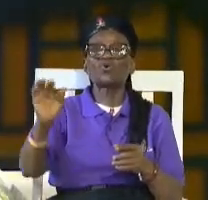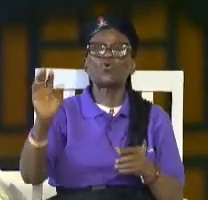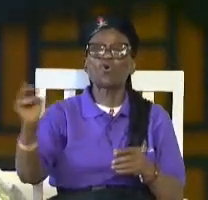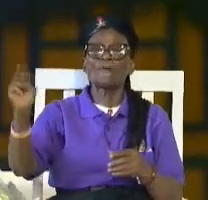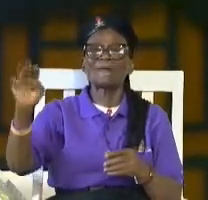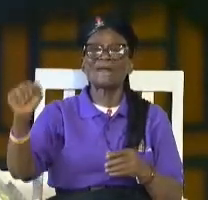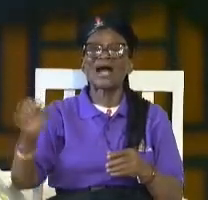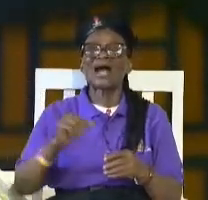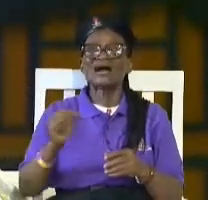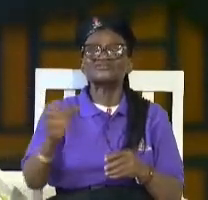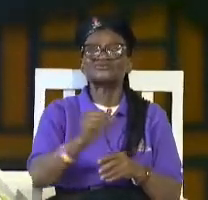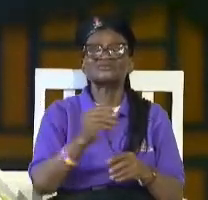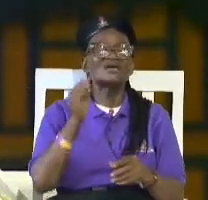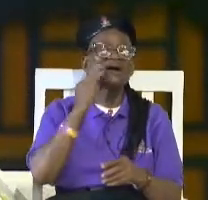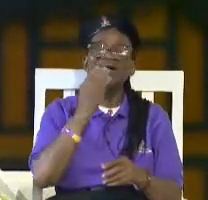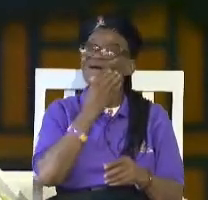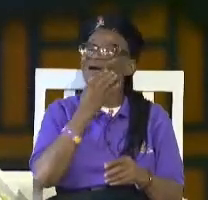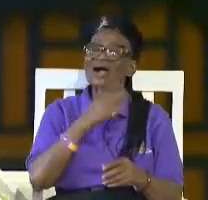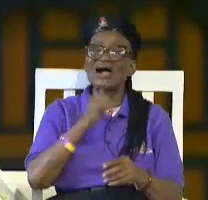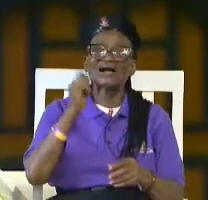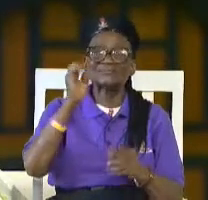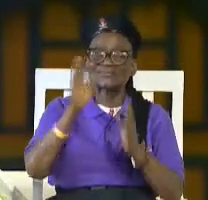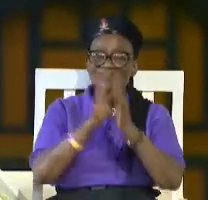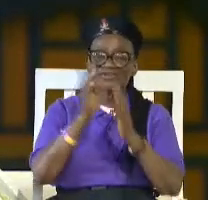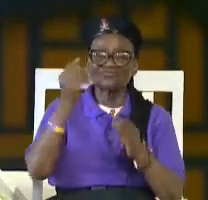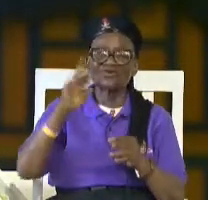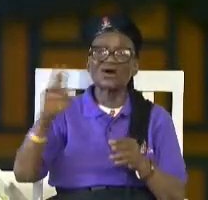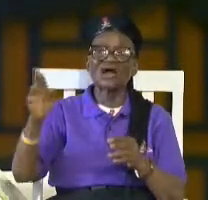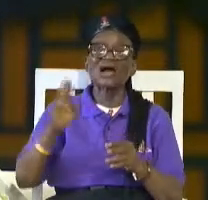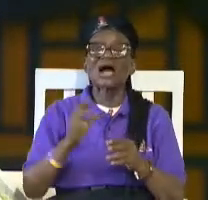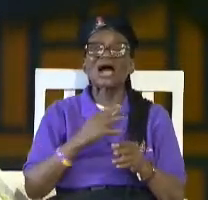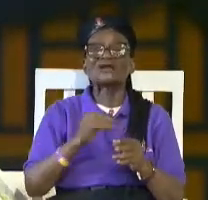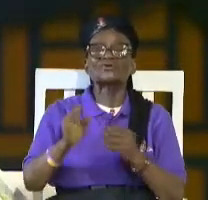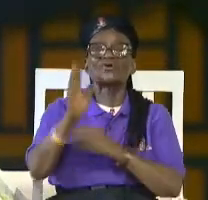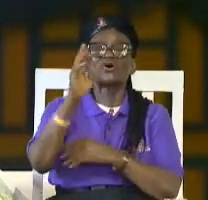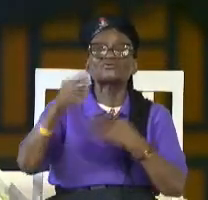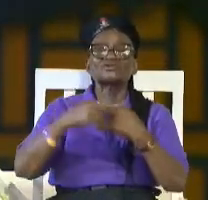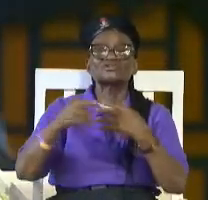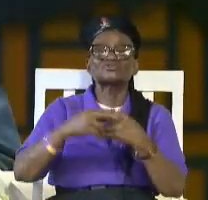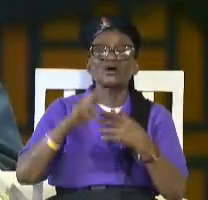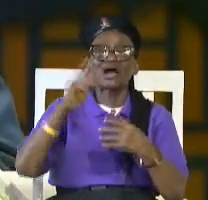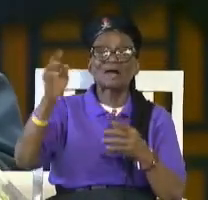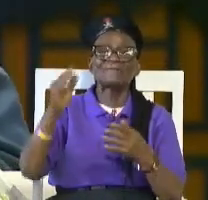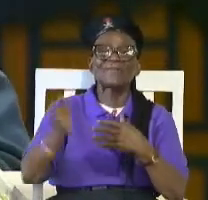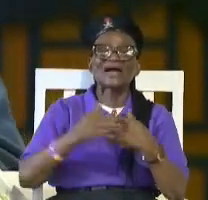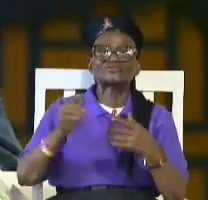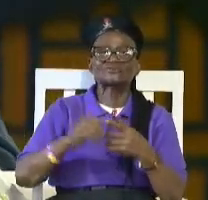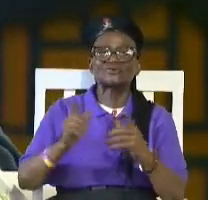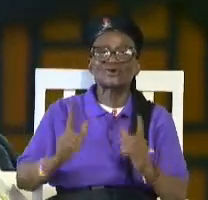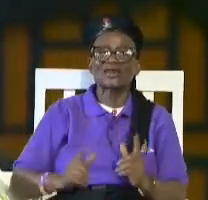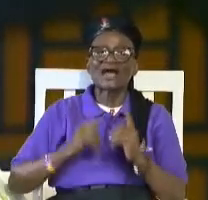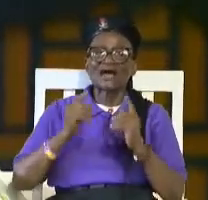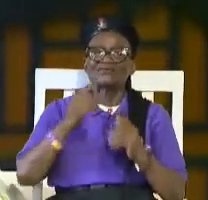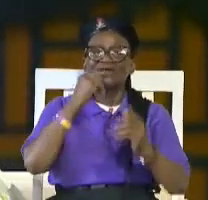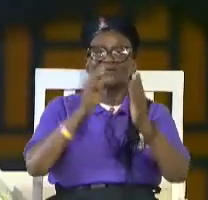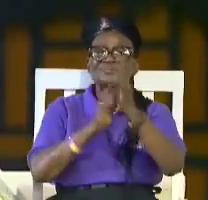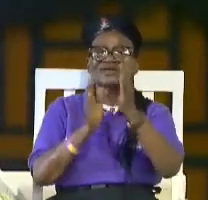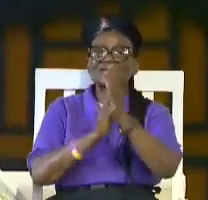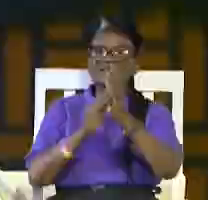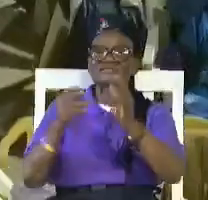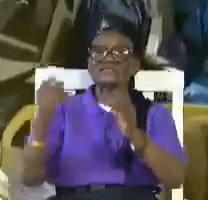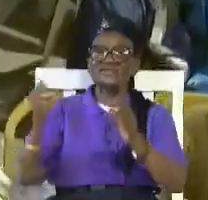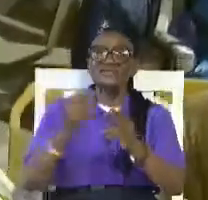and placed on her and he prayed for her and God restored her back to life. Praise the name of the